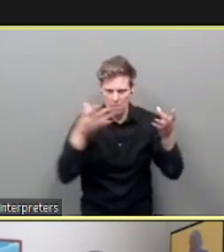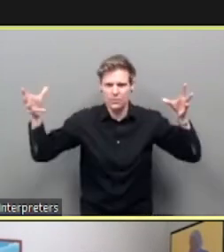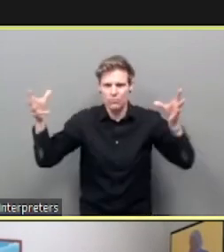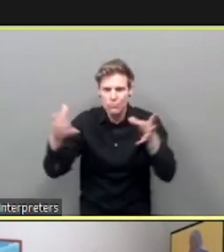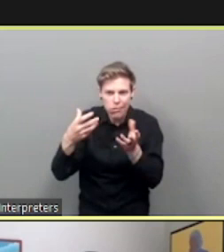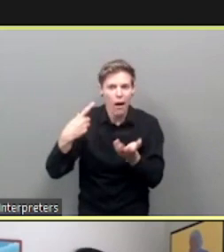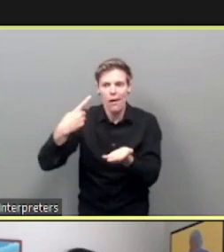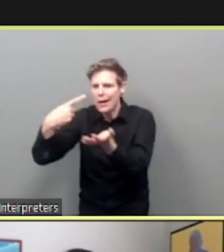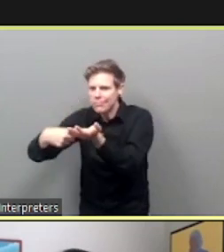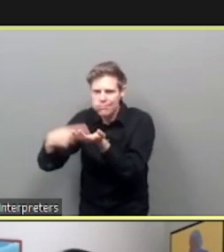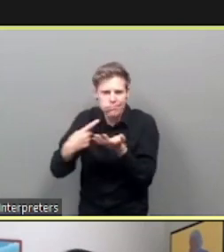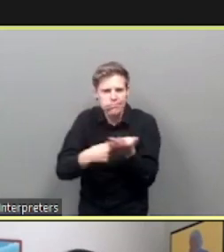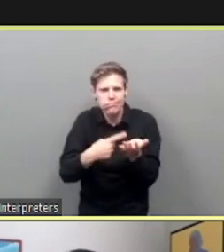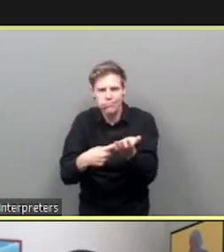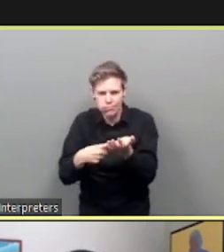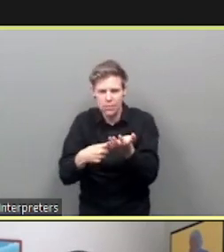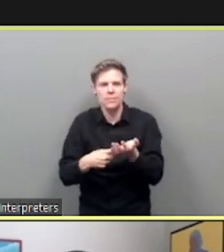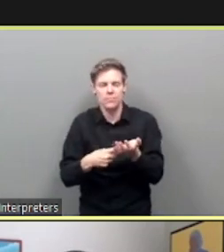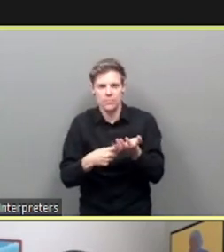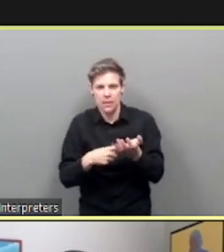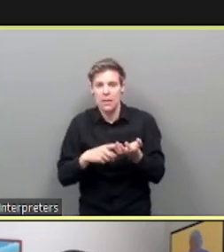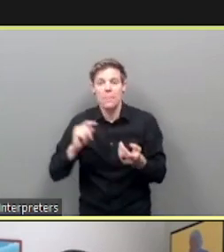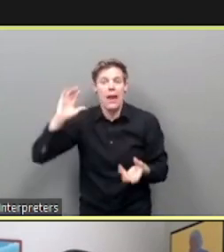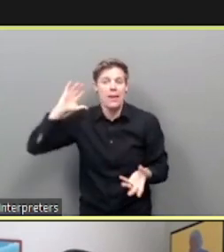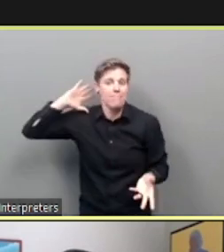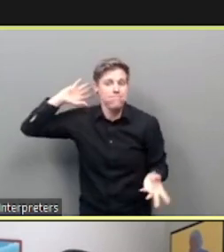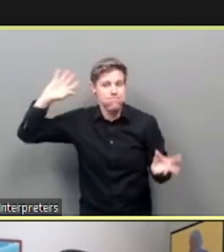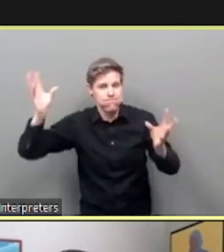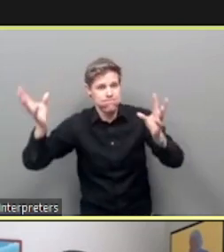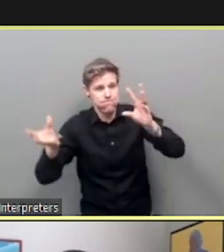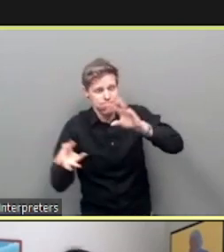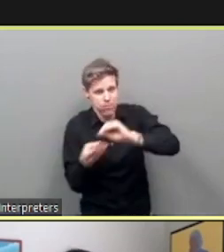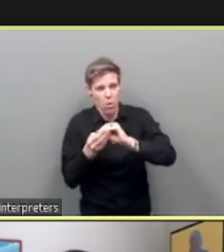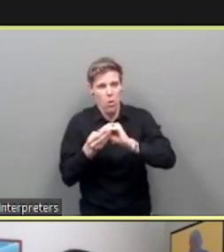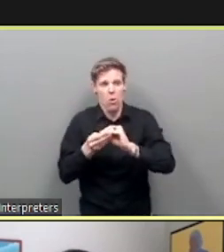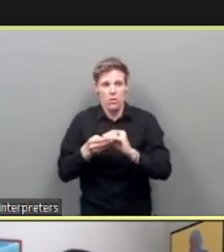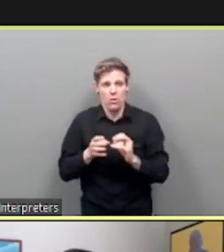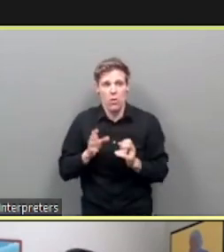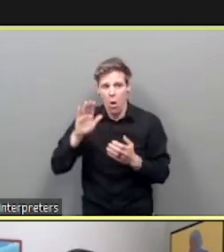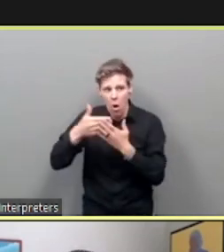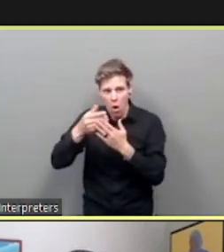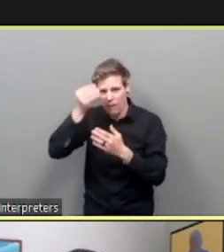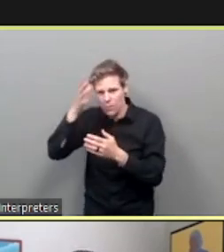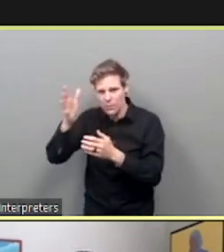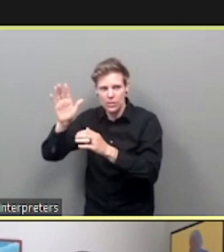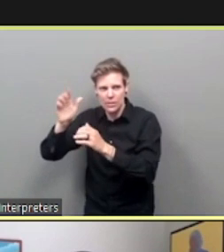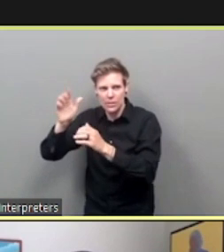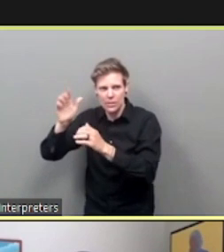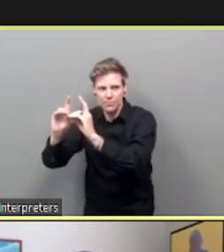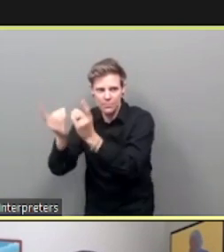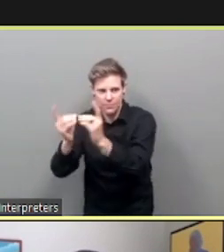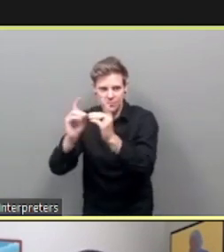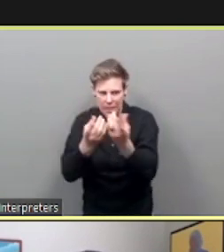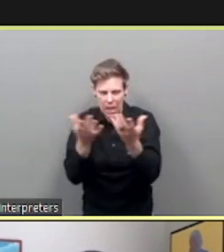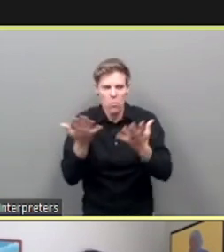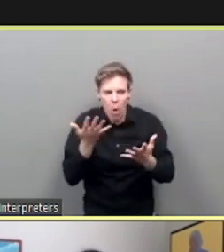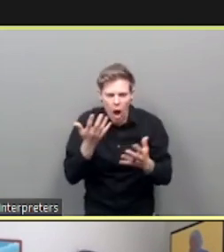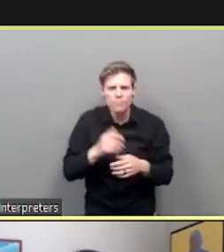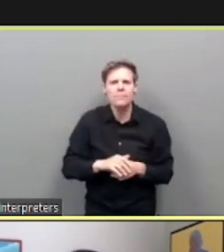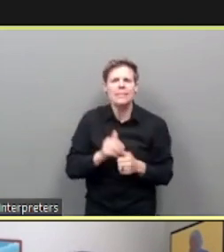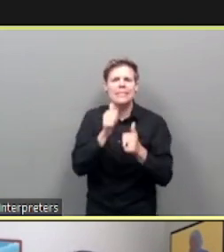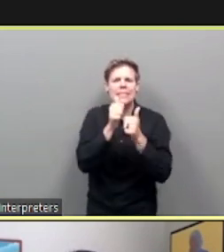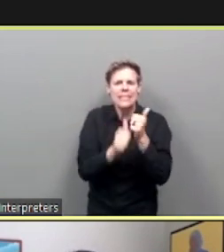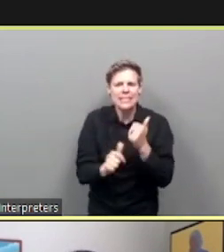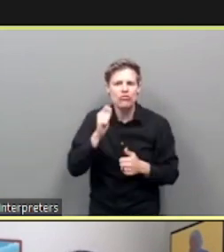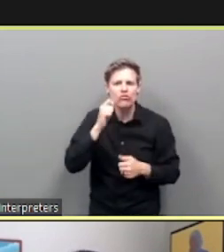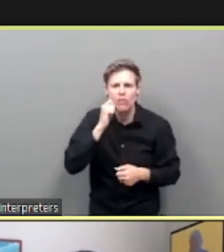it's a cumulative, it's cumulative per race in every county compared to other